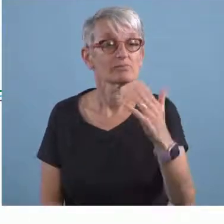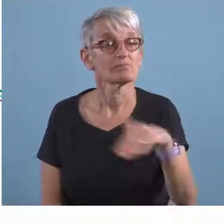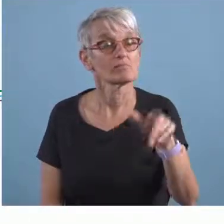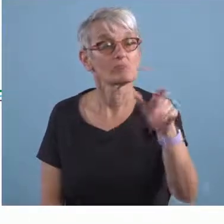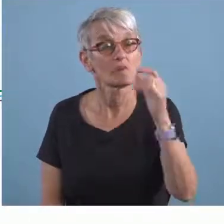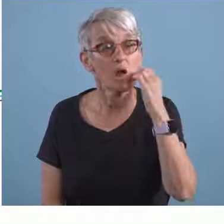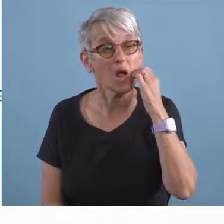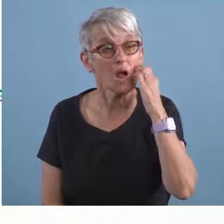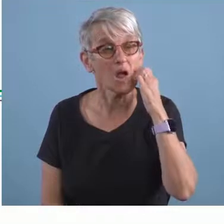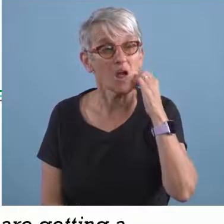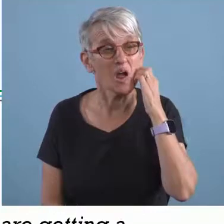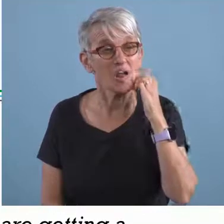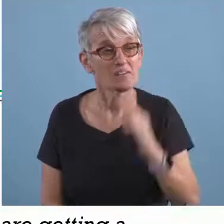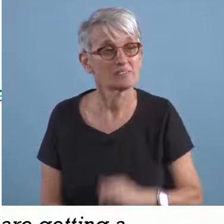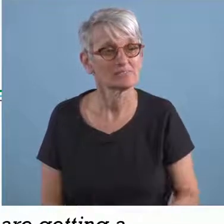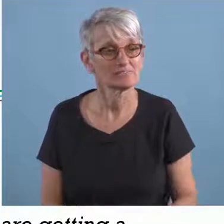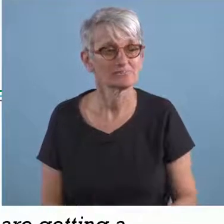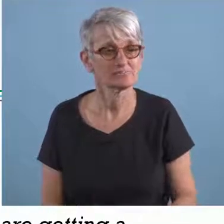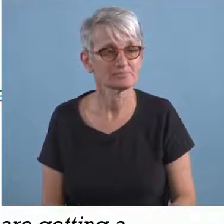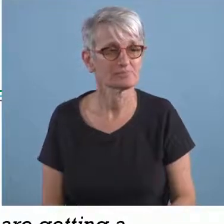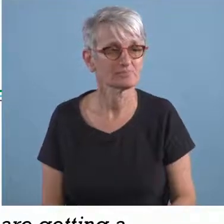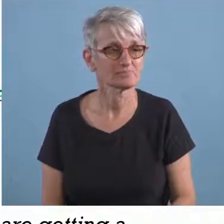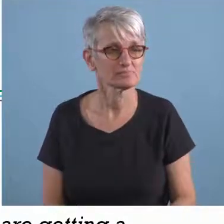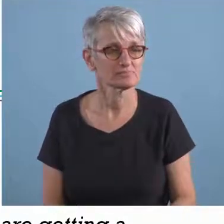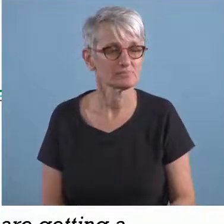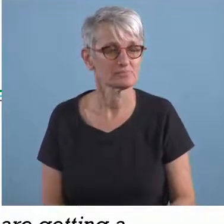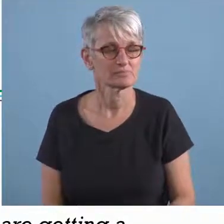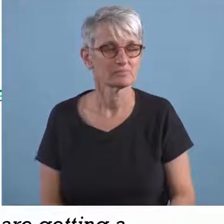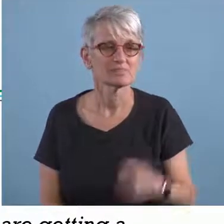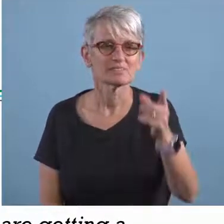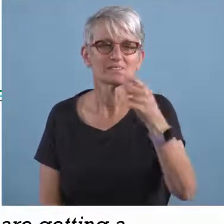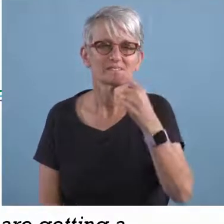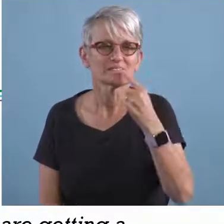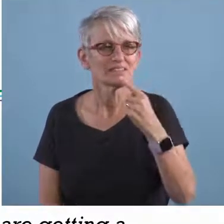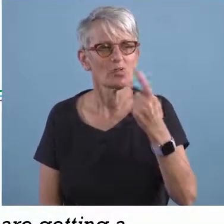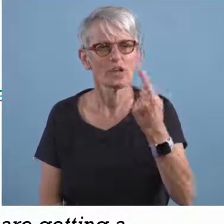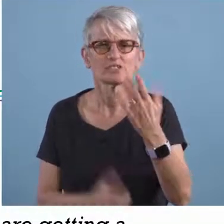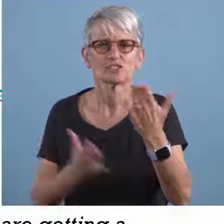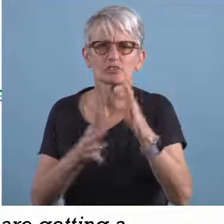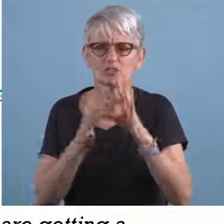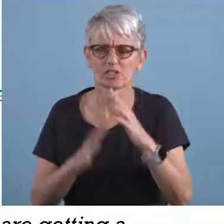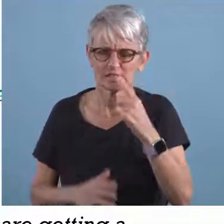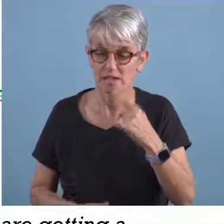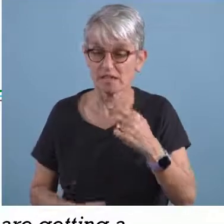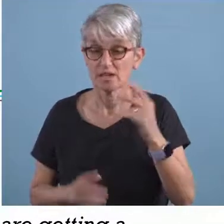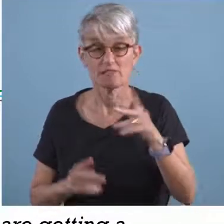point, again, please, said, a service coordinator said, being rural,